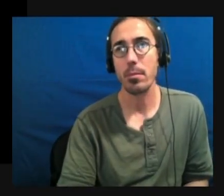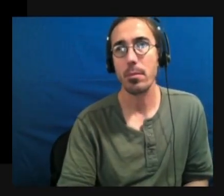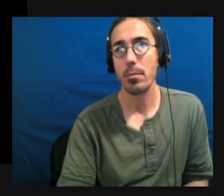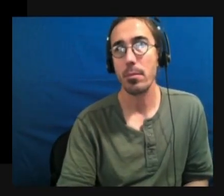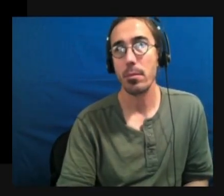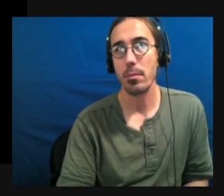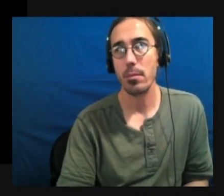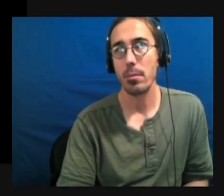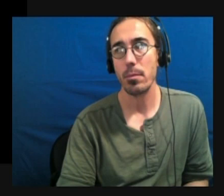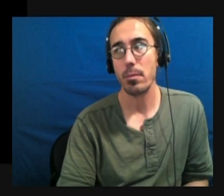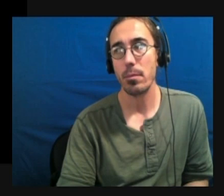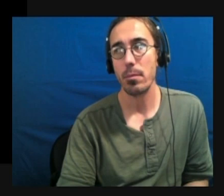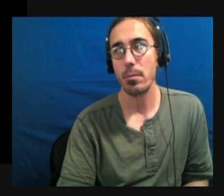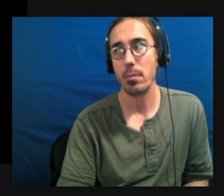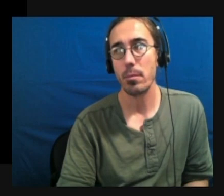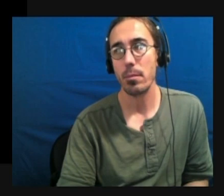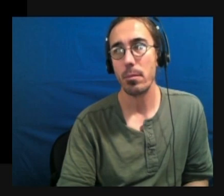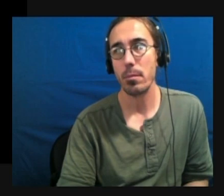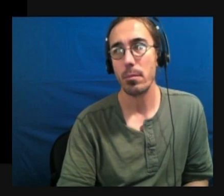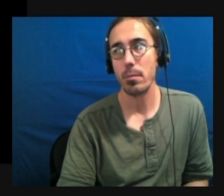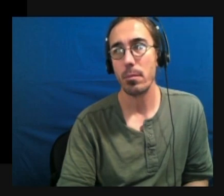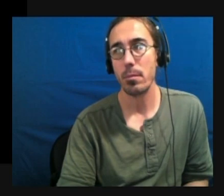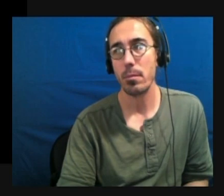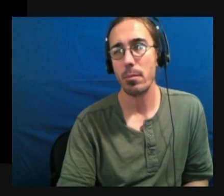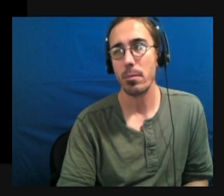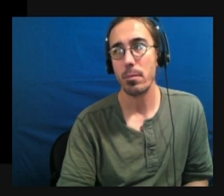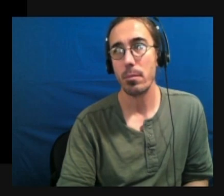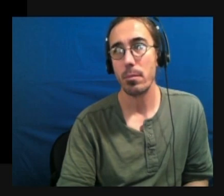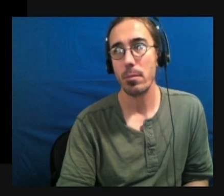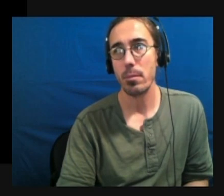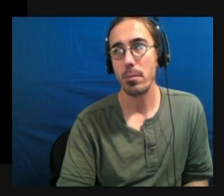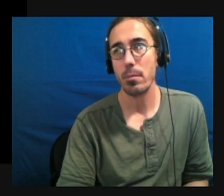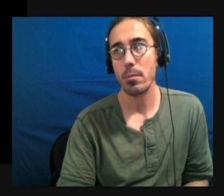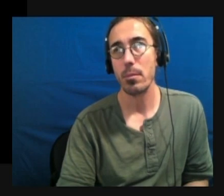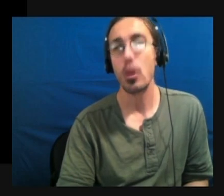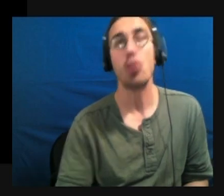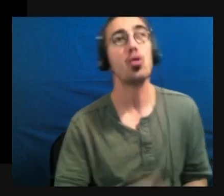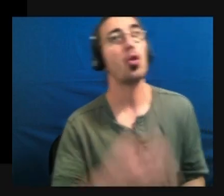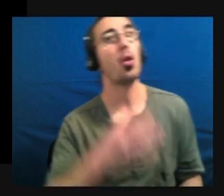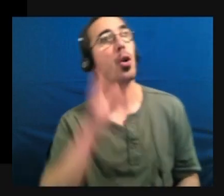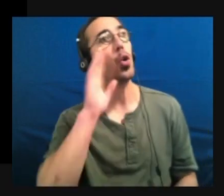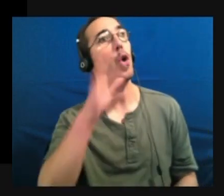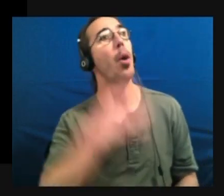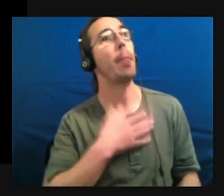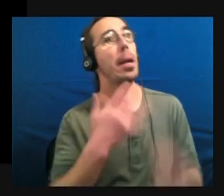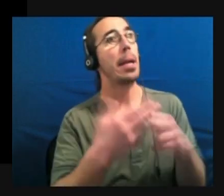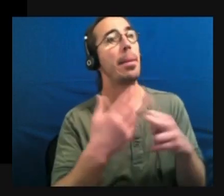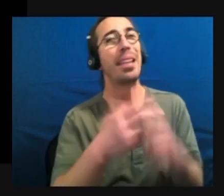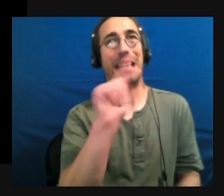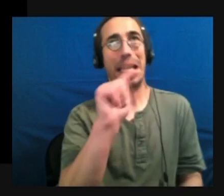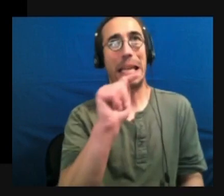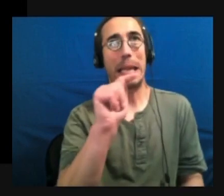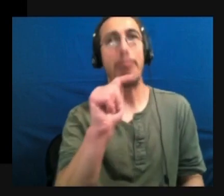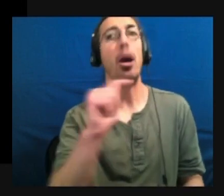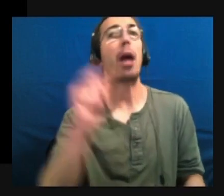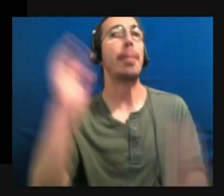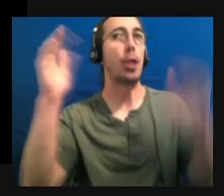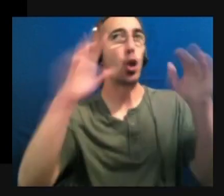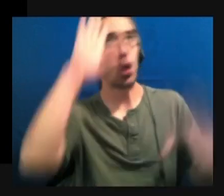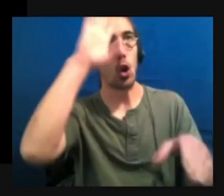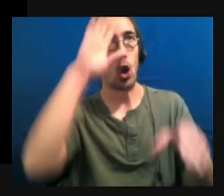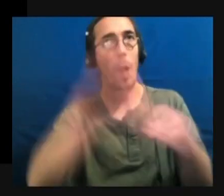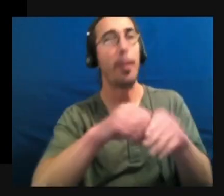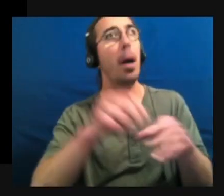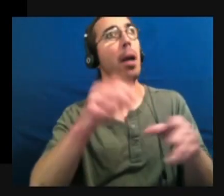Oh, I think I'll read this part for T. My name is T. I'm an autistic adult. I enjoy listening to all